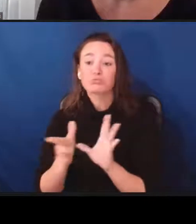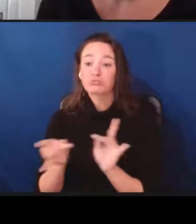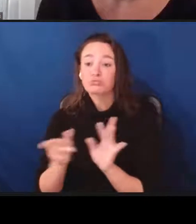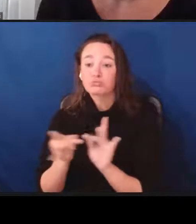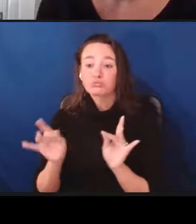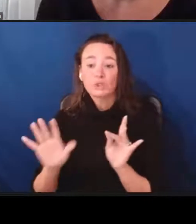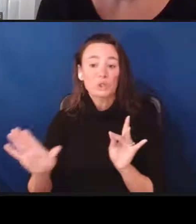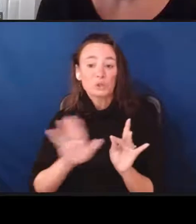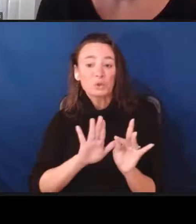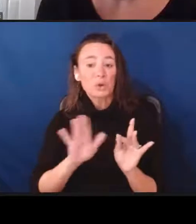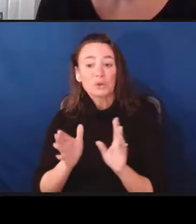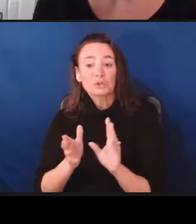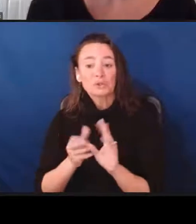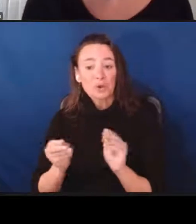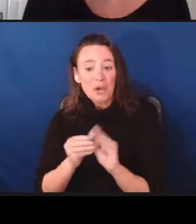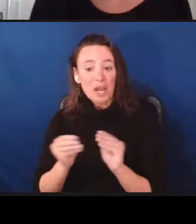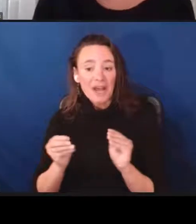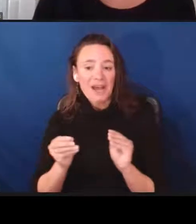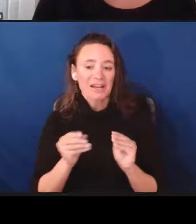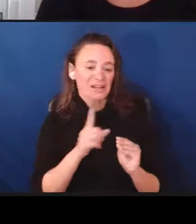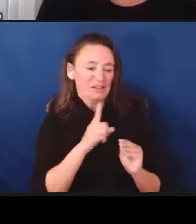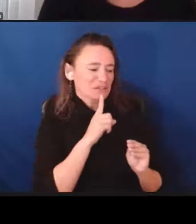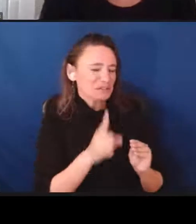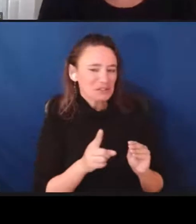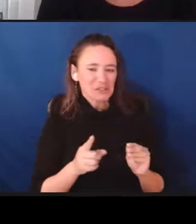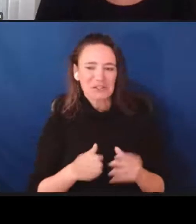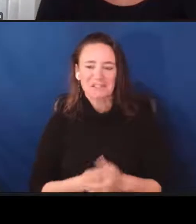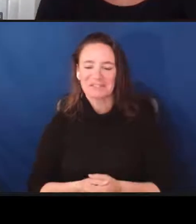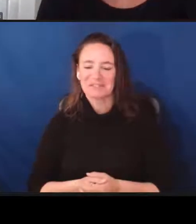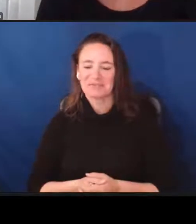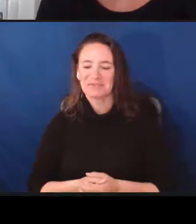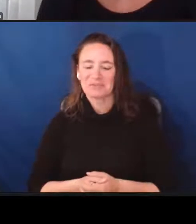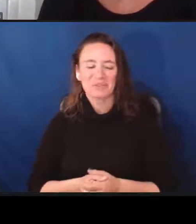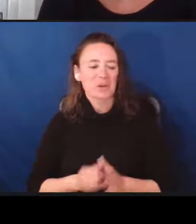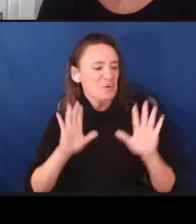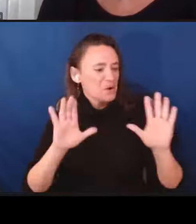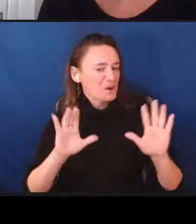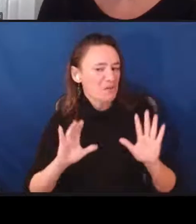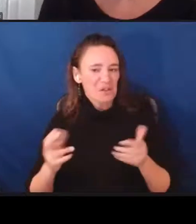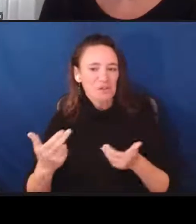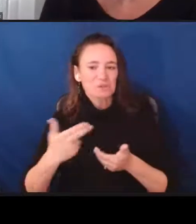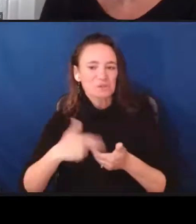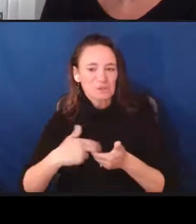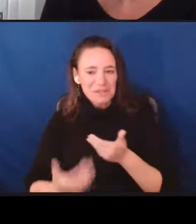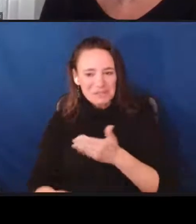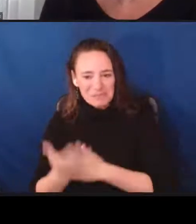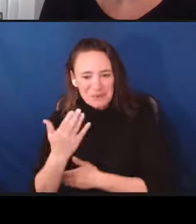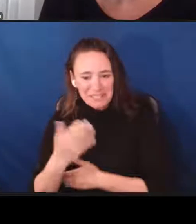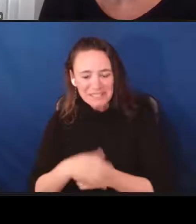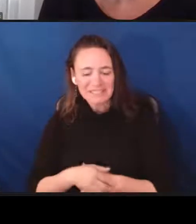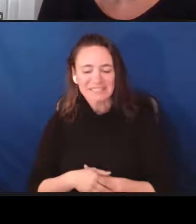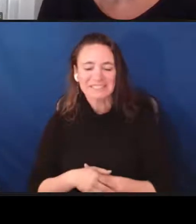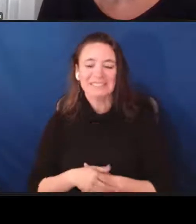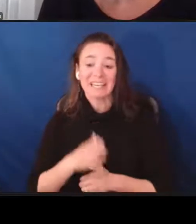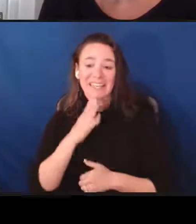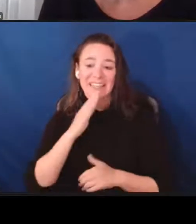story. Sure, I'll be happy to do that. It's wonderful to be with you this morning. Thank you so much for inviting